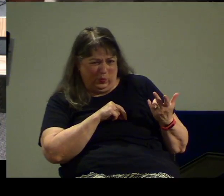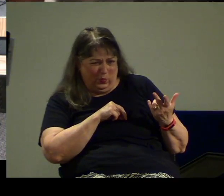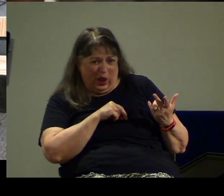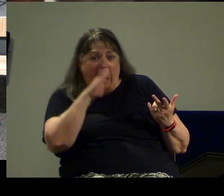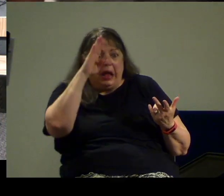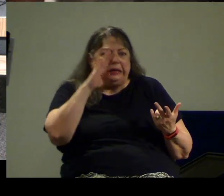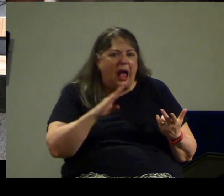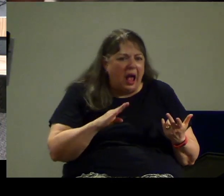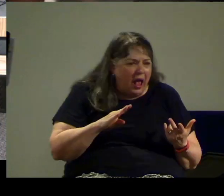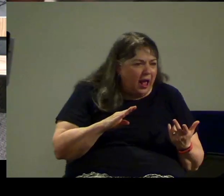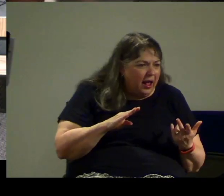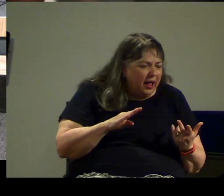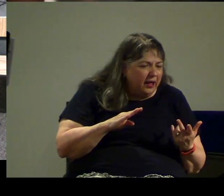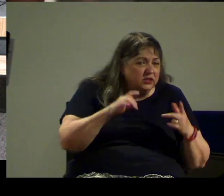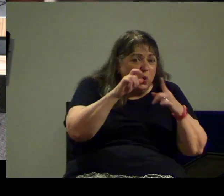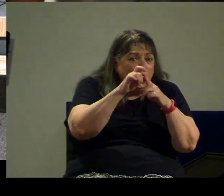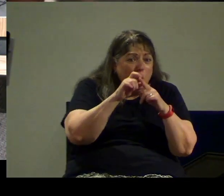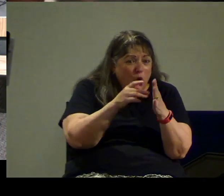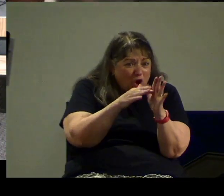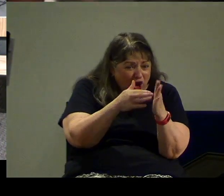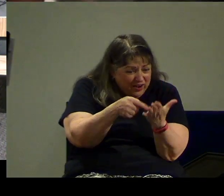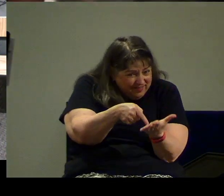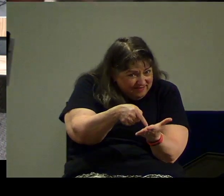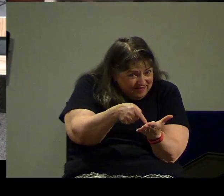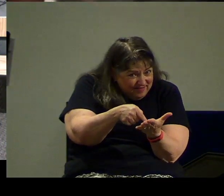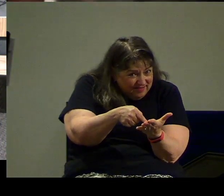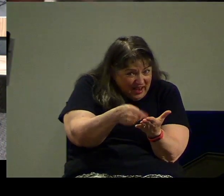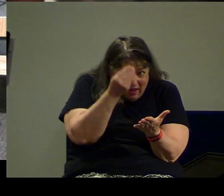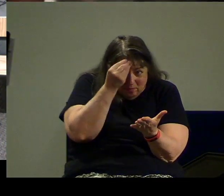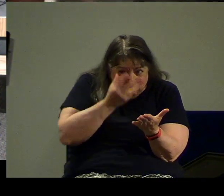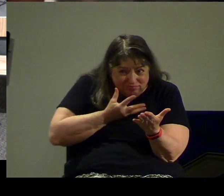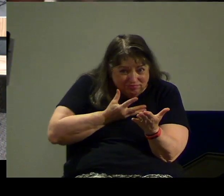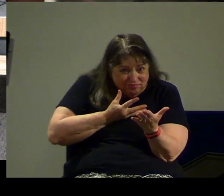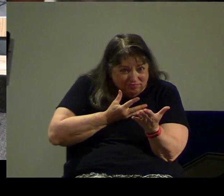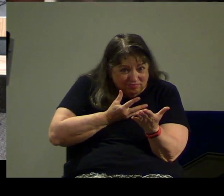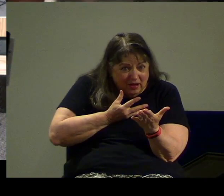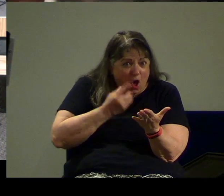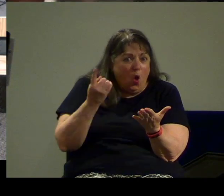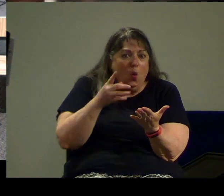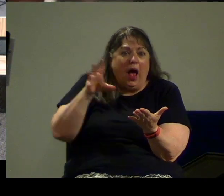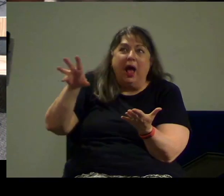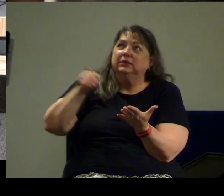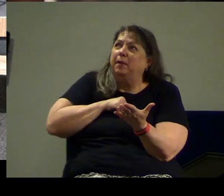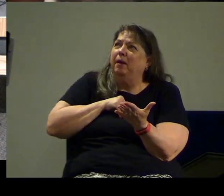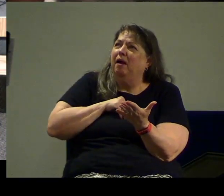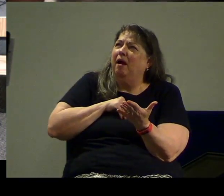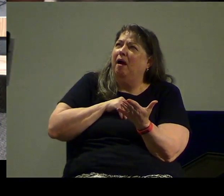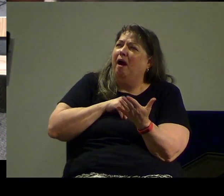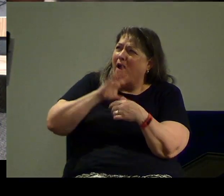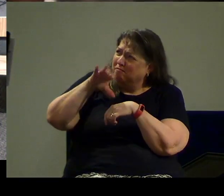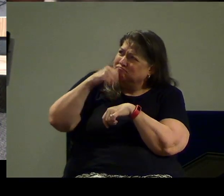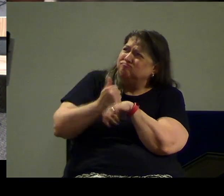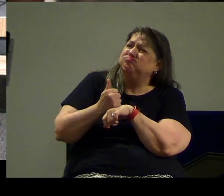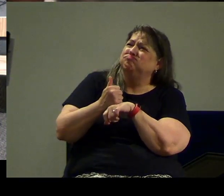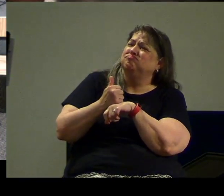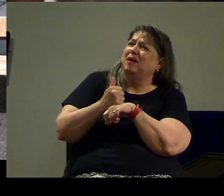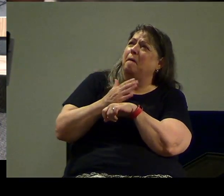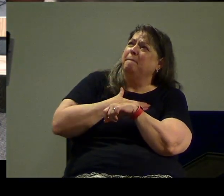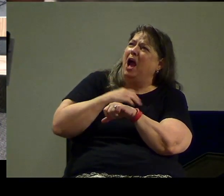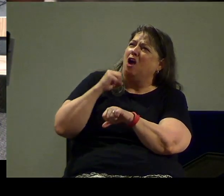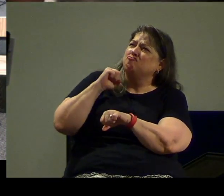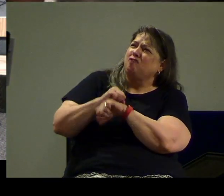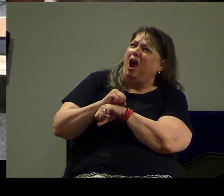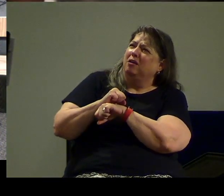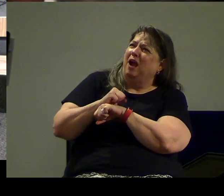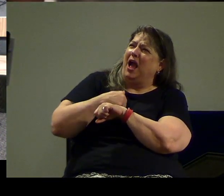God, when God's word declares something to you, take it to heart. stand upon it. Let it be a rock upon